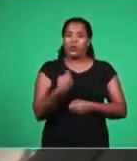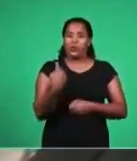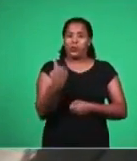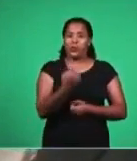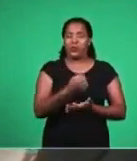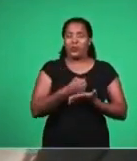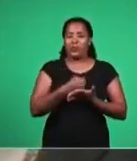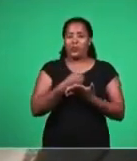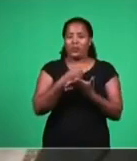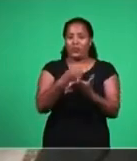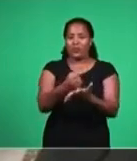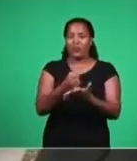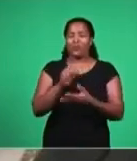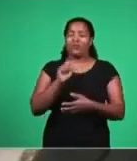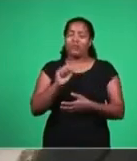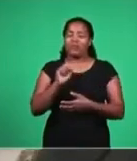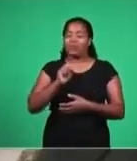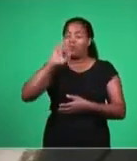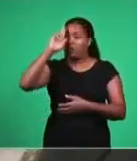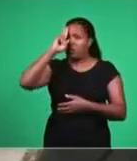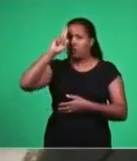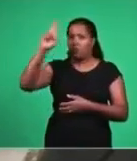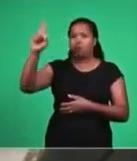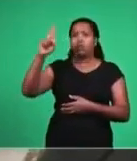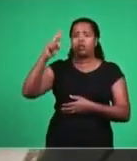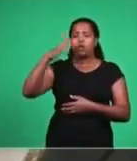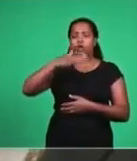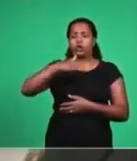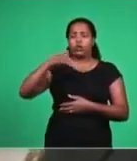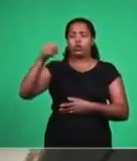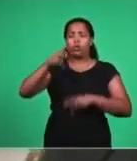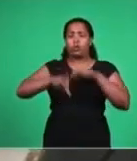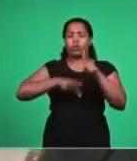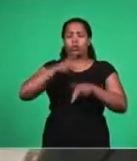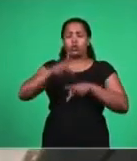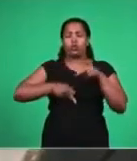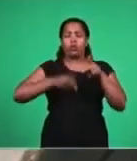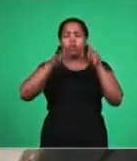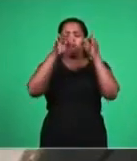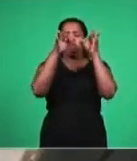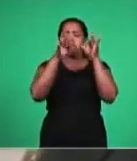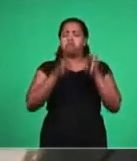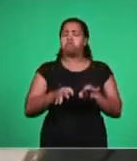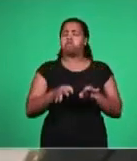contribution is that the Lord calls us noble.